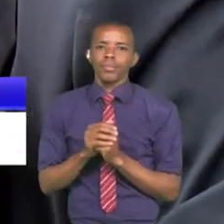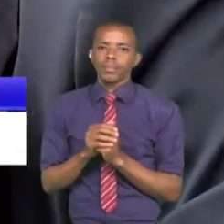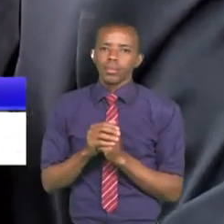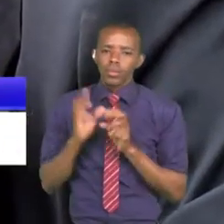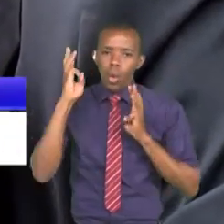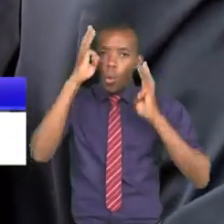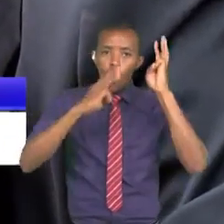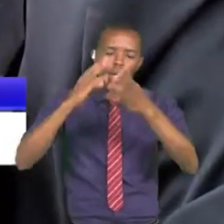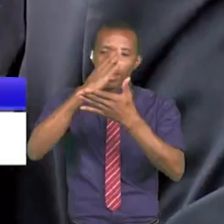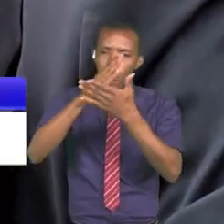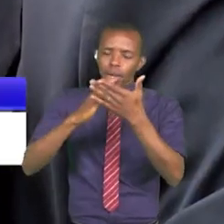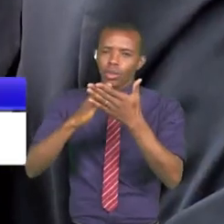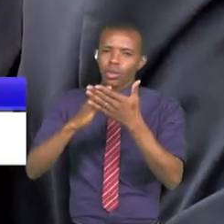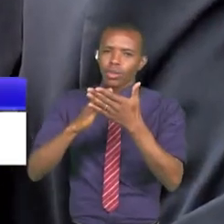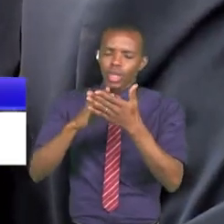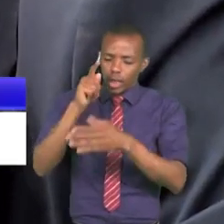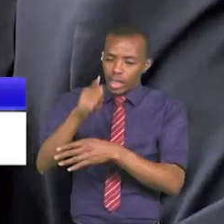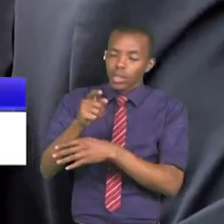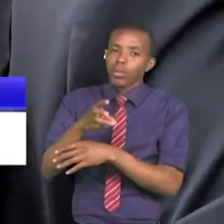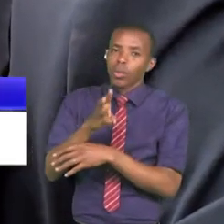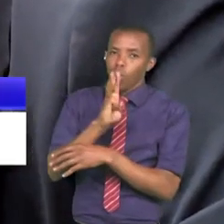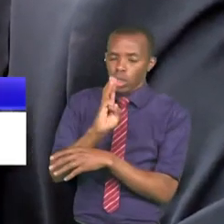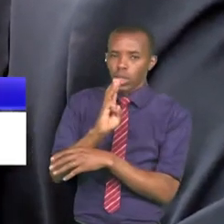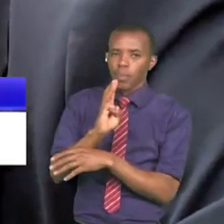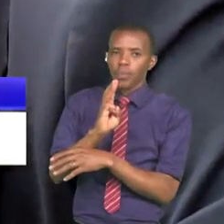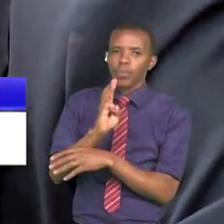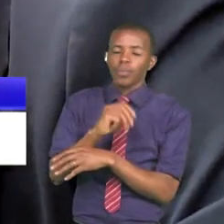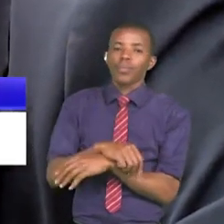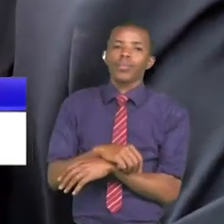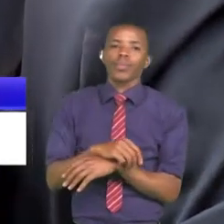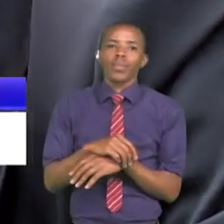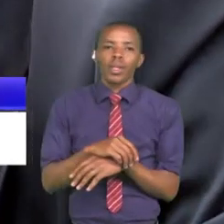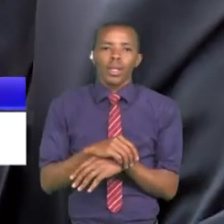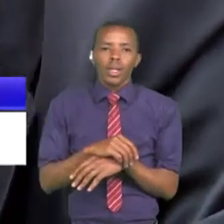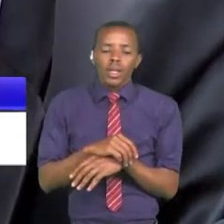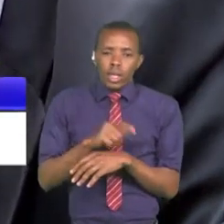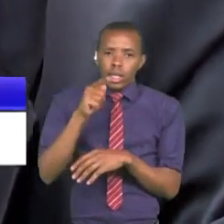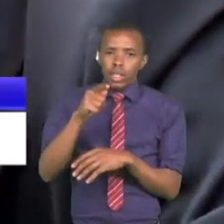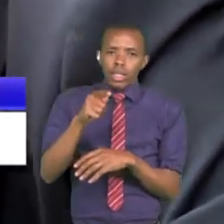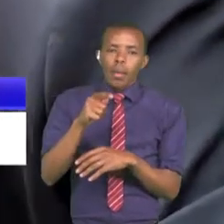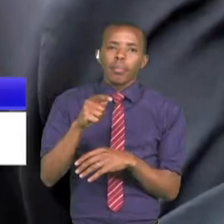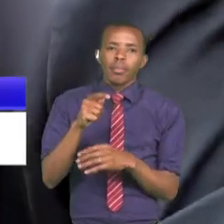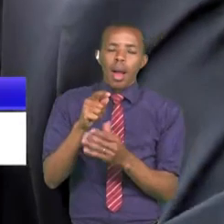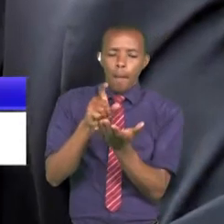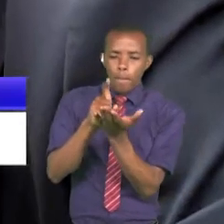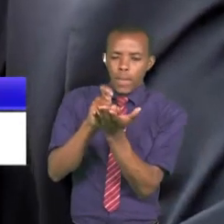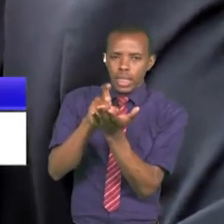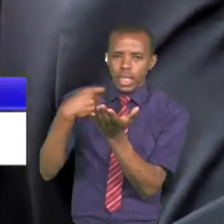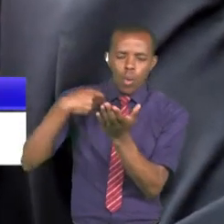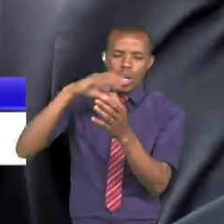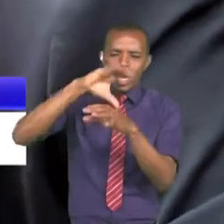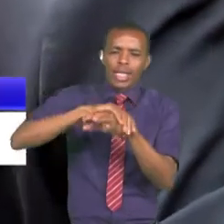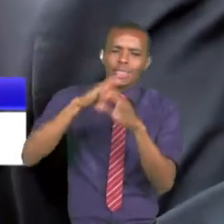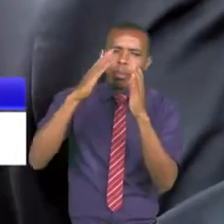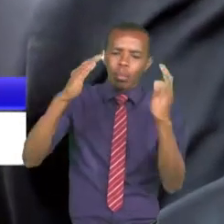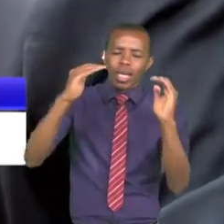the discharge of sewage water is the coliforms, the bacteria. We found large, very